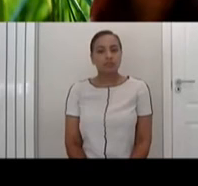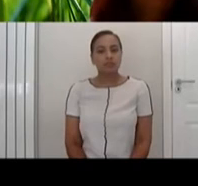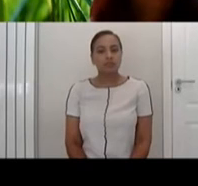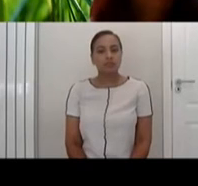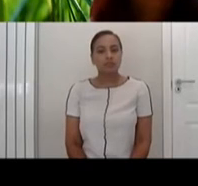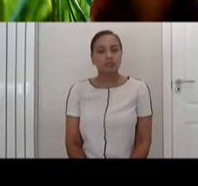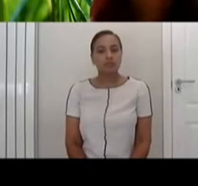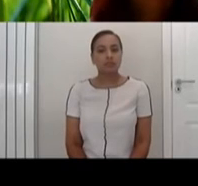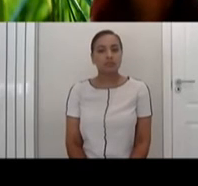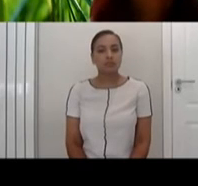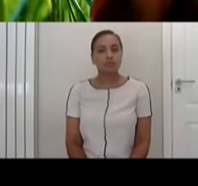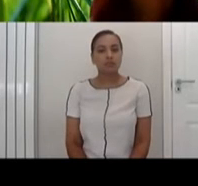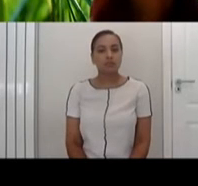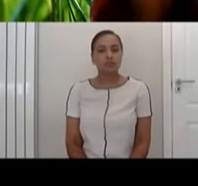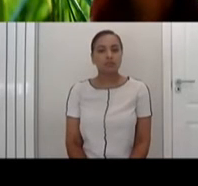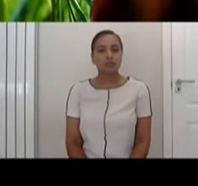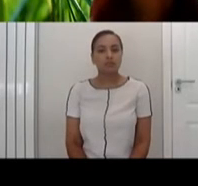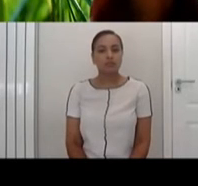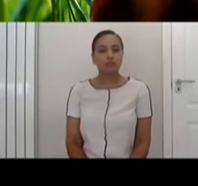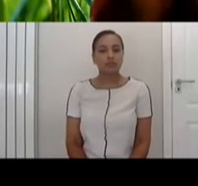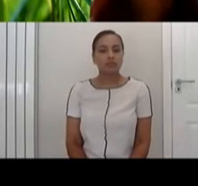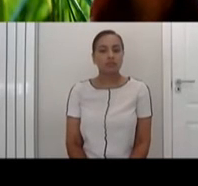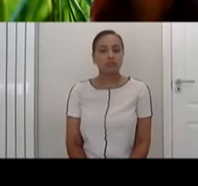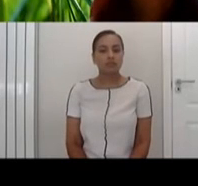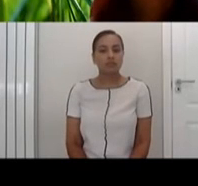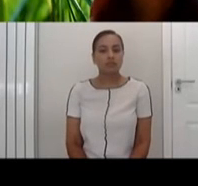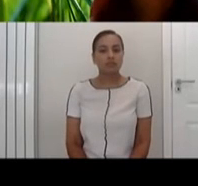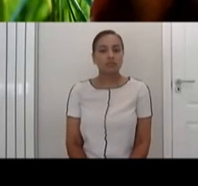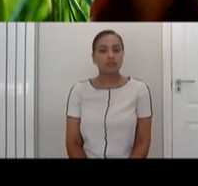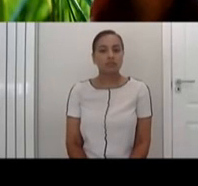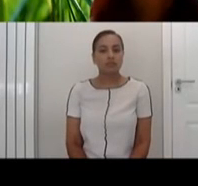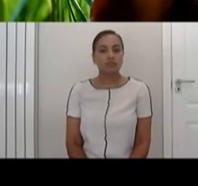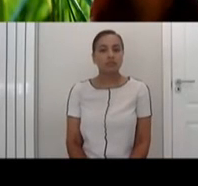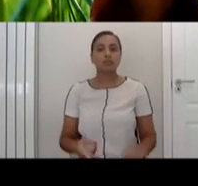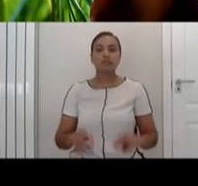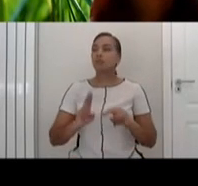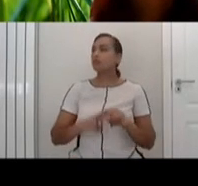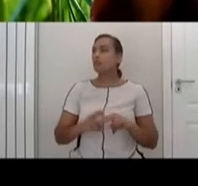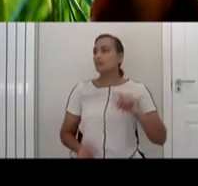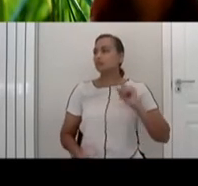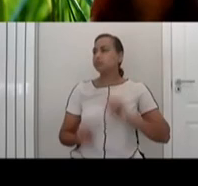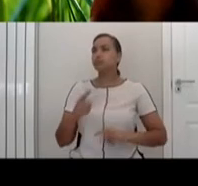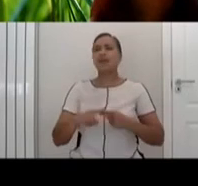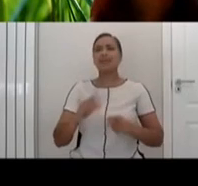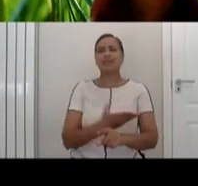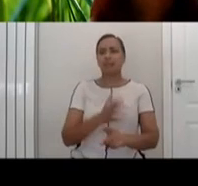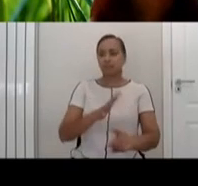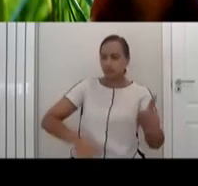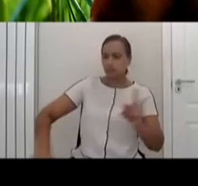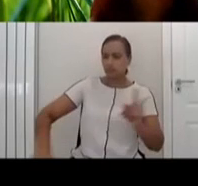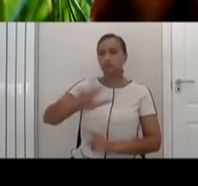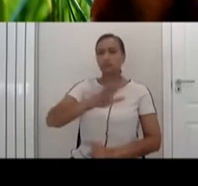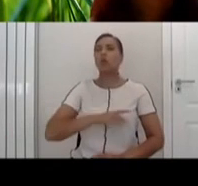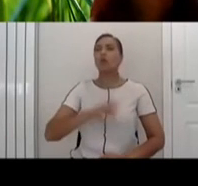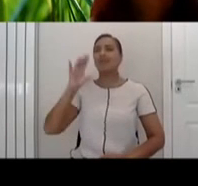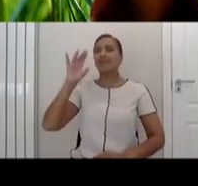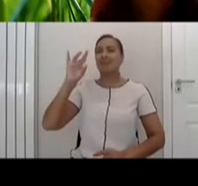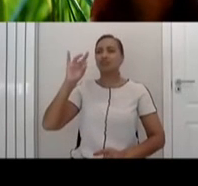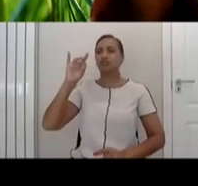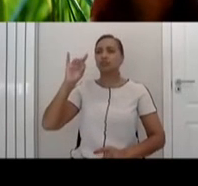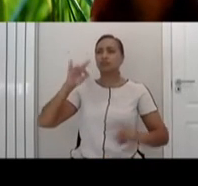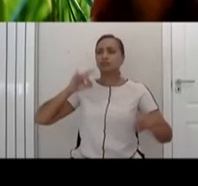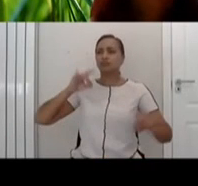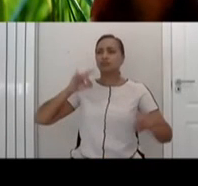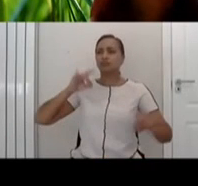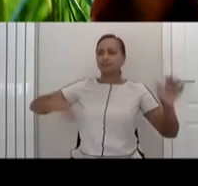obviously, you know, pretty much anything that is happening in Enfield in terms of transmission amongst